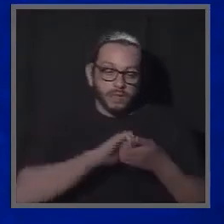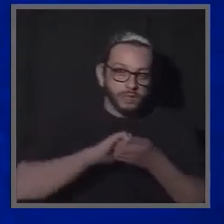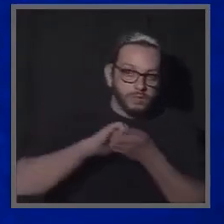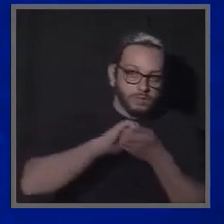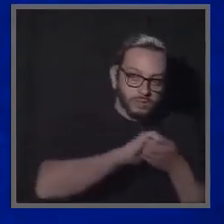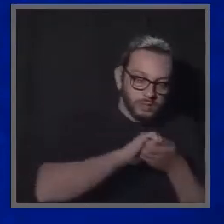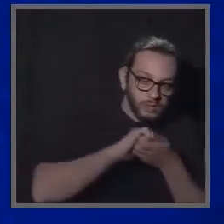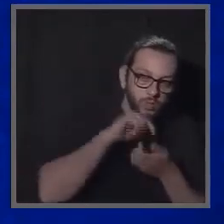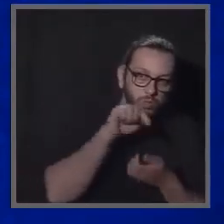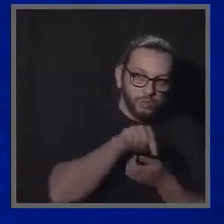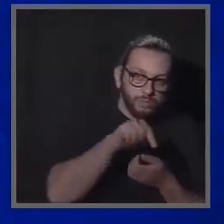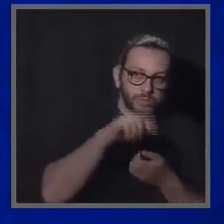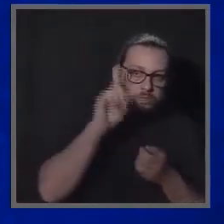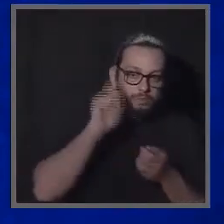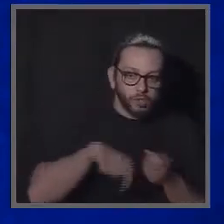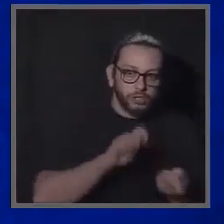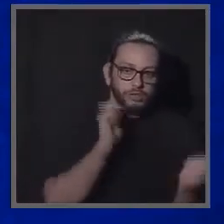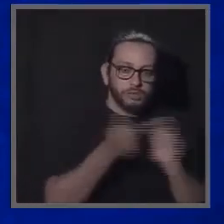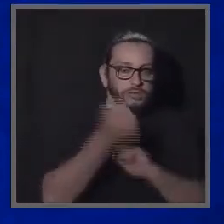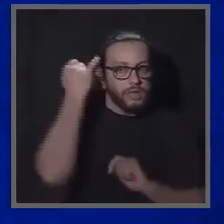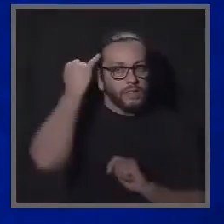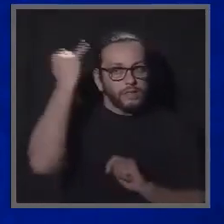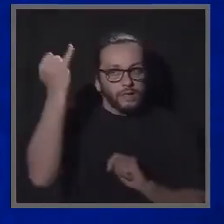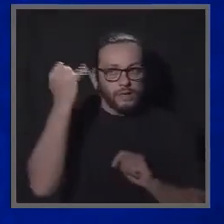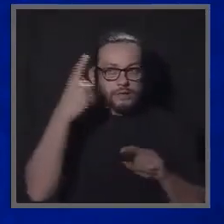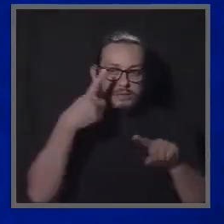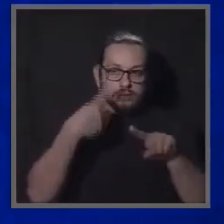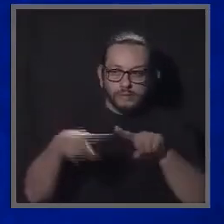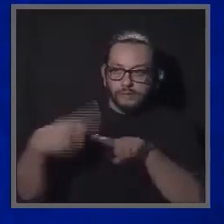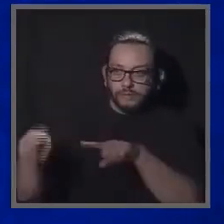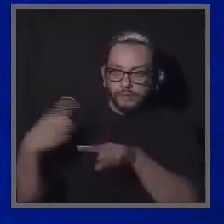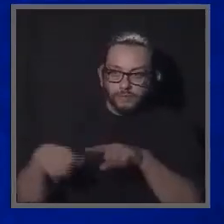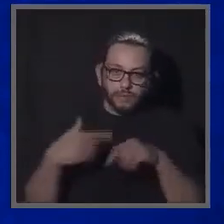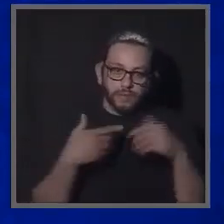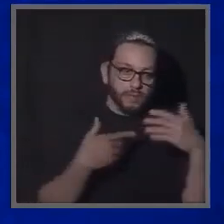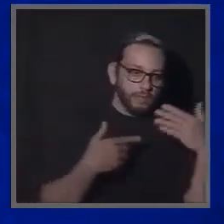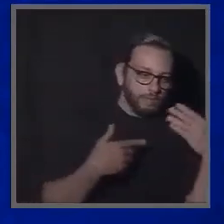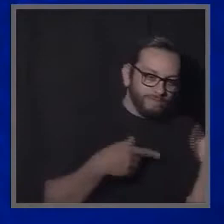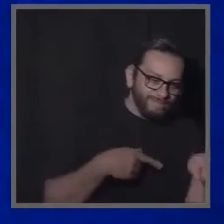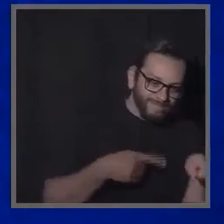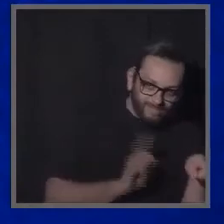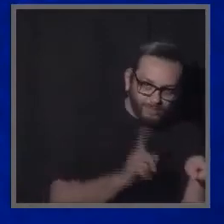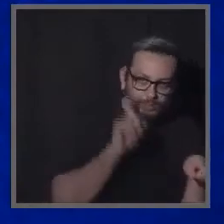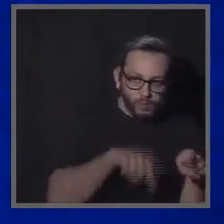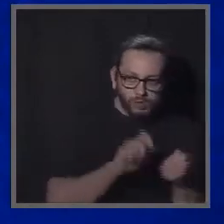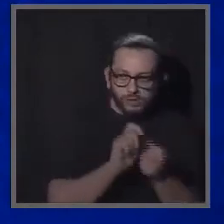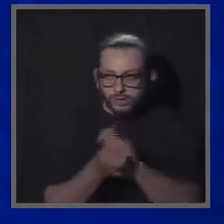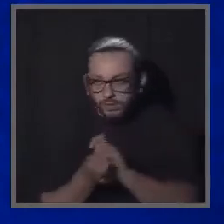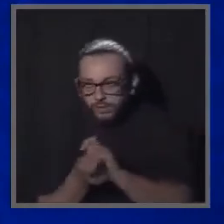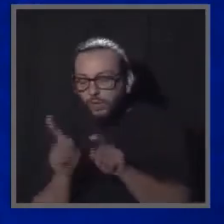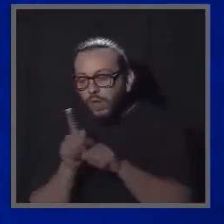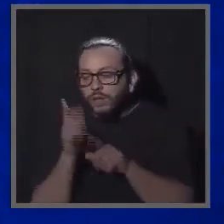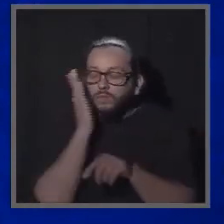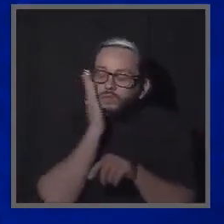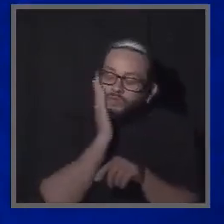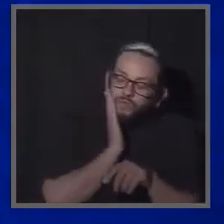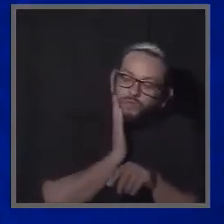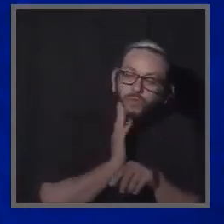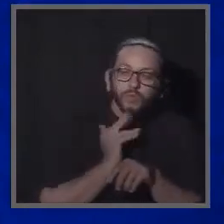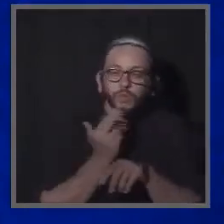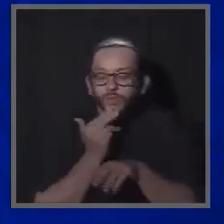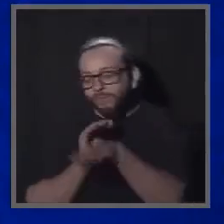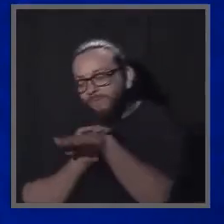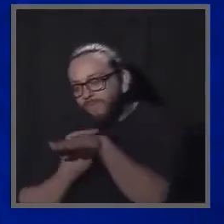the idea of service to the idea of caring for. And this has all to do with social